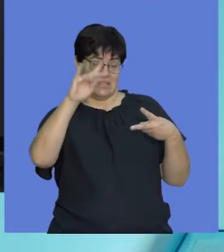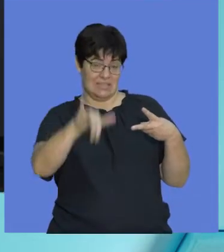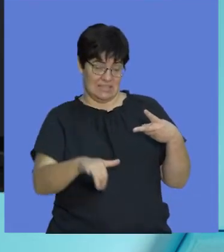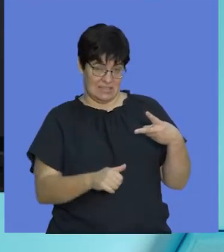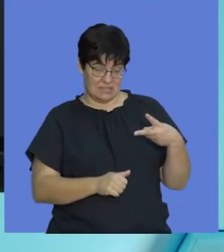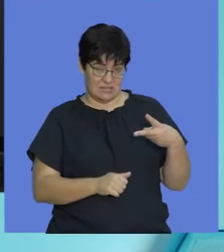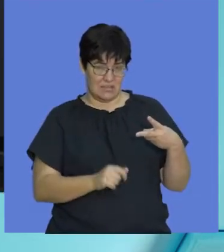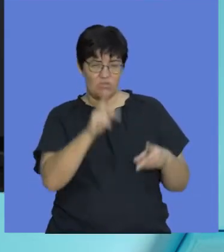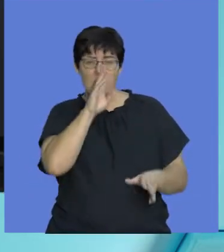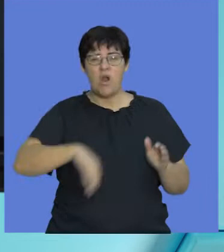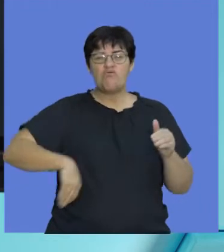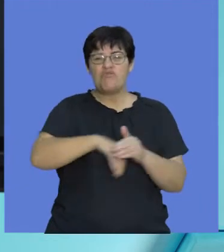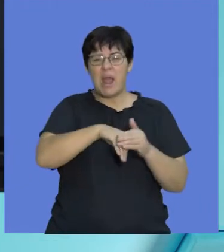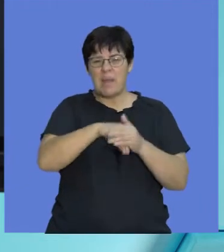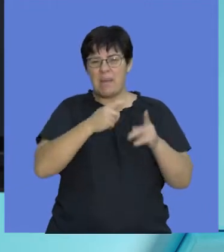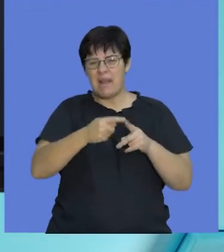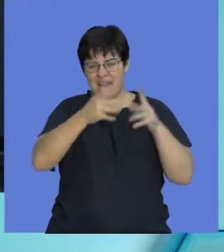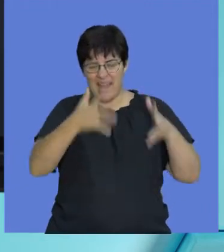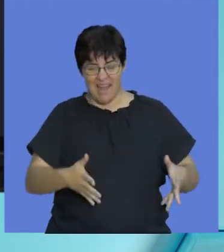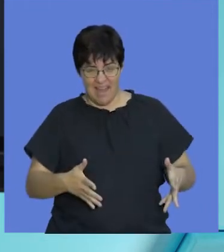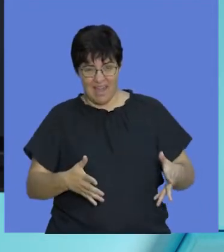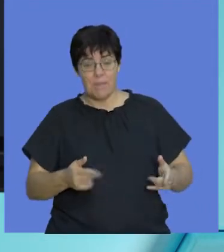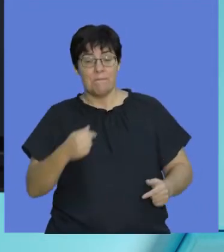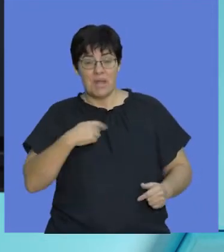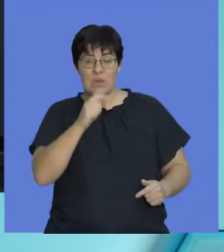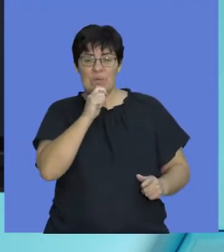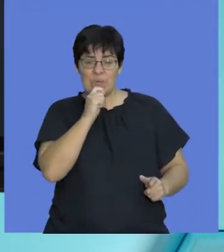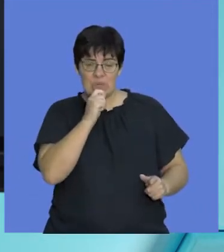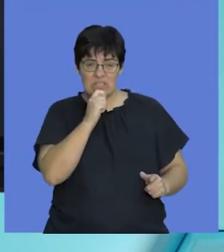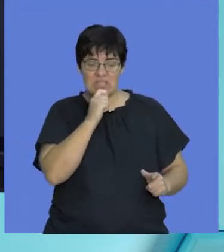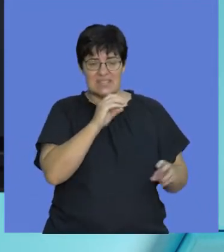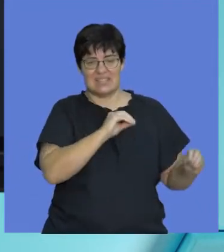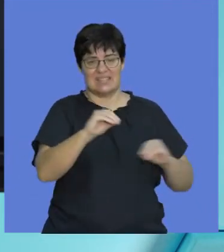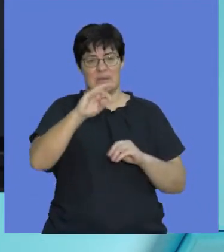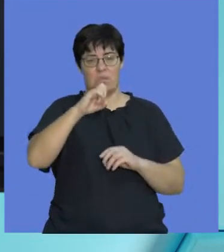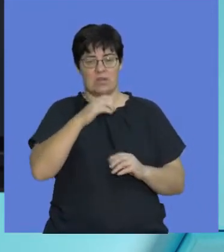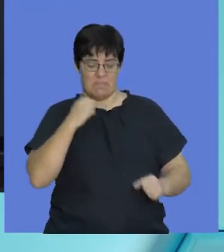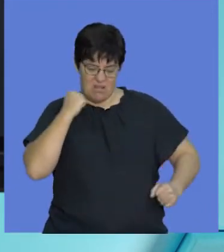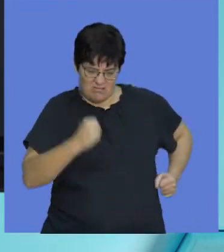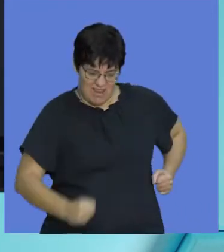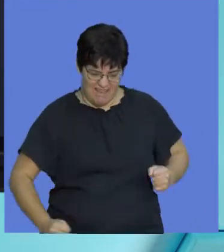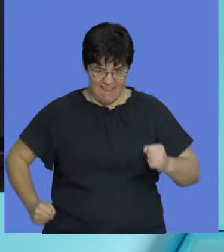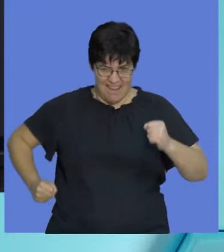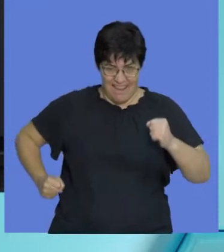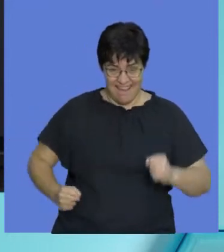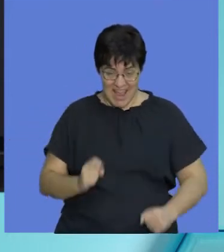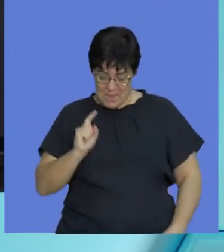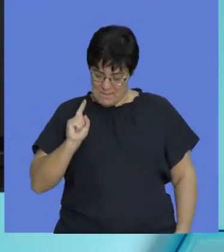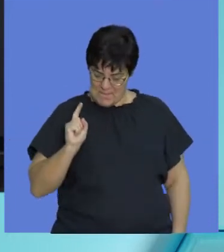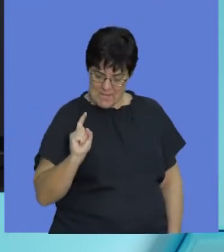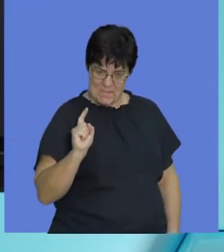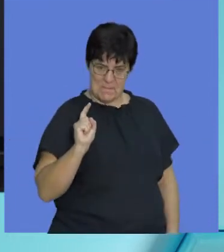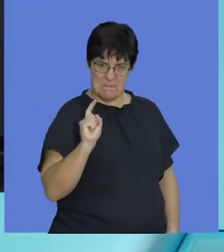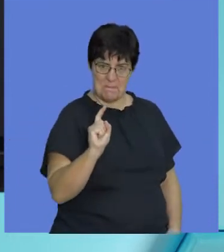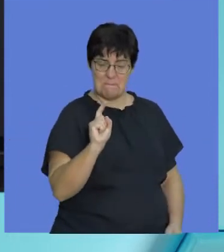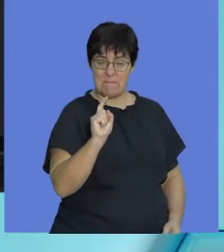started this with rugby players that they talk about using the momentum, so they're talking about the motion. So in other words,